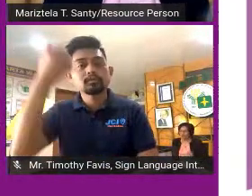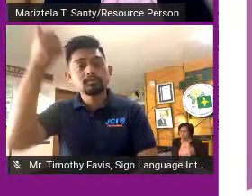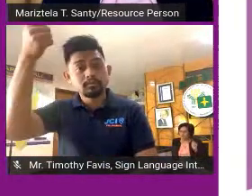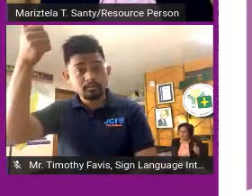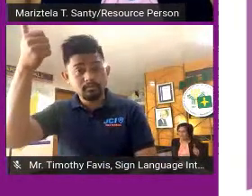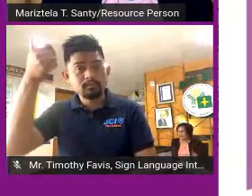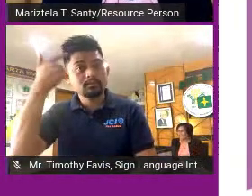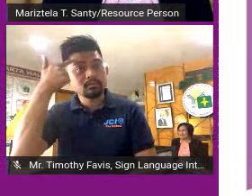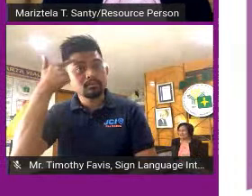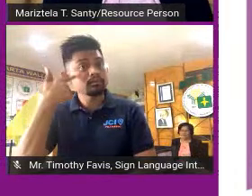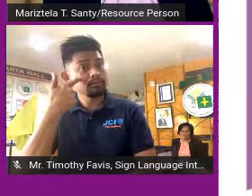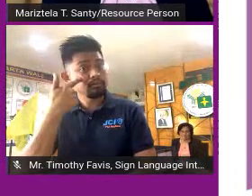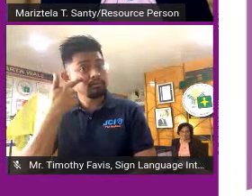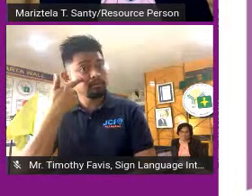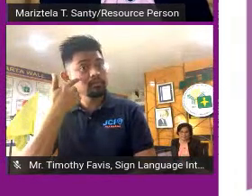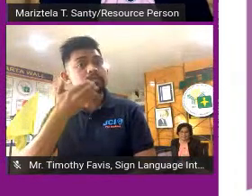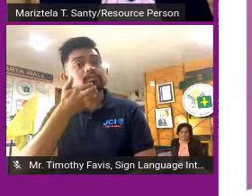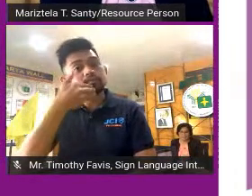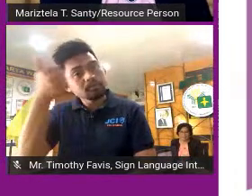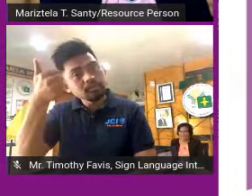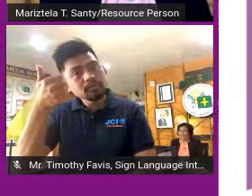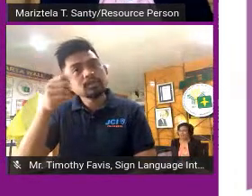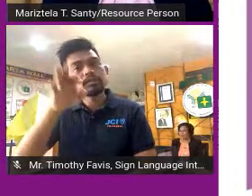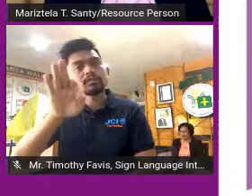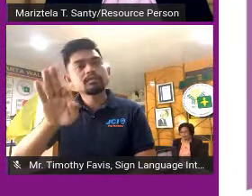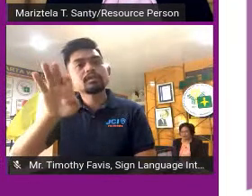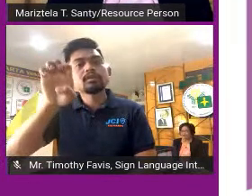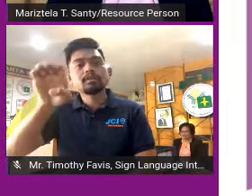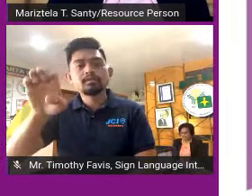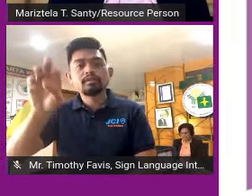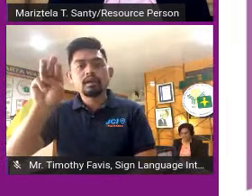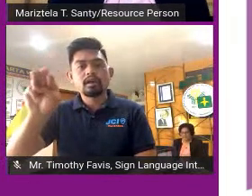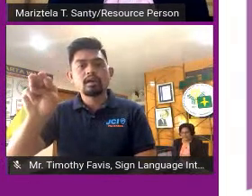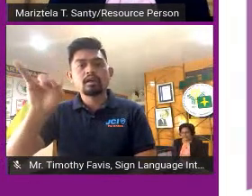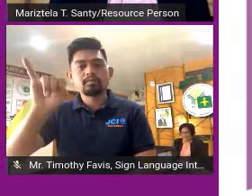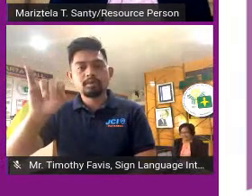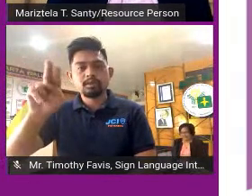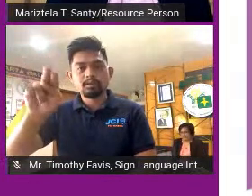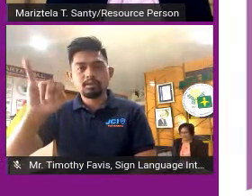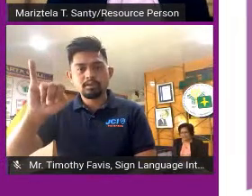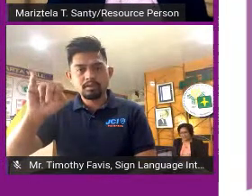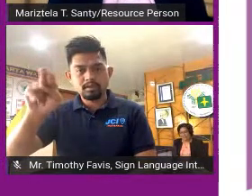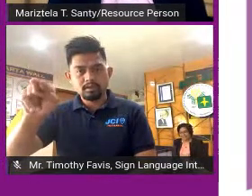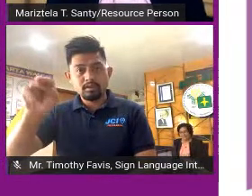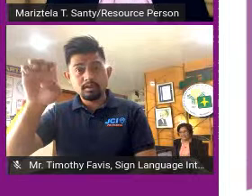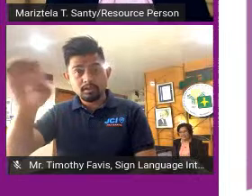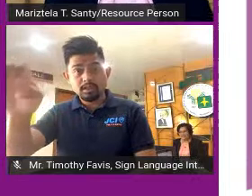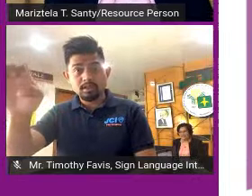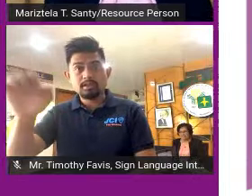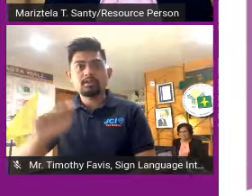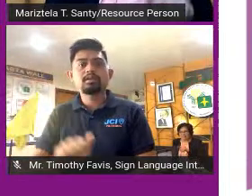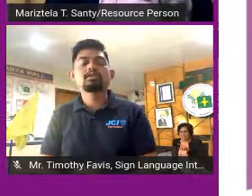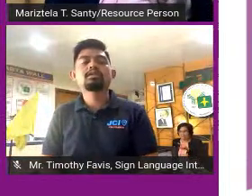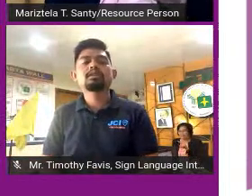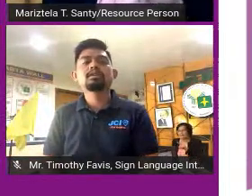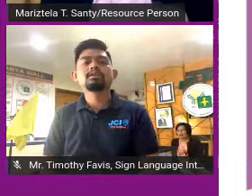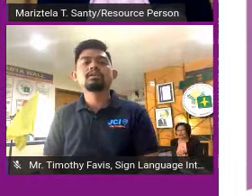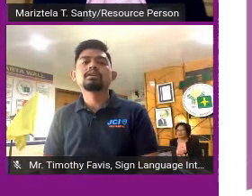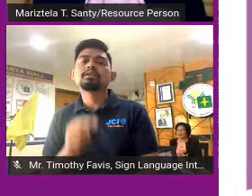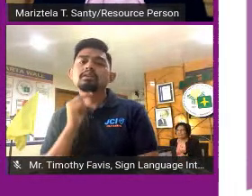is, kung babae ay feminine. Ano po? Feminine. Hindi.